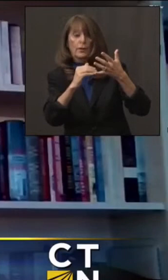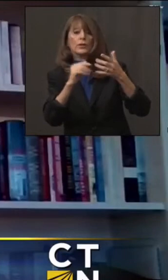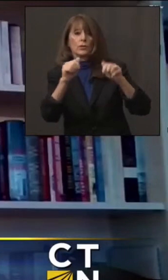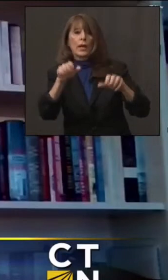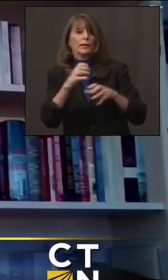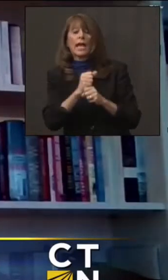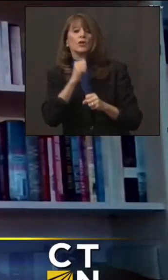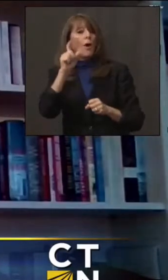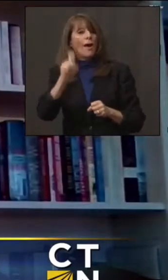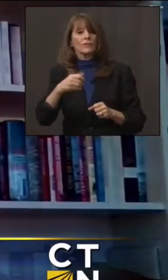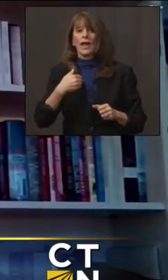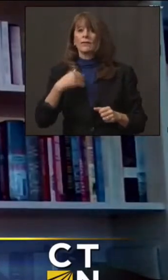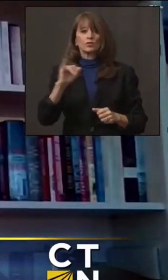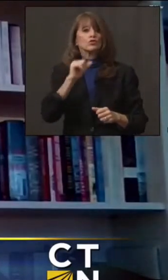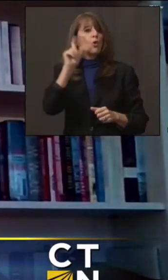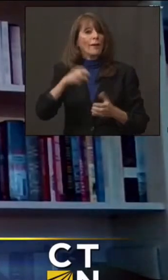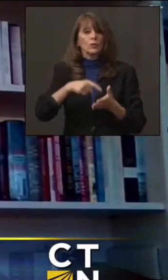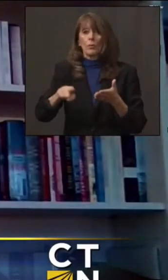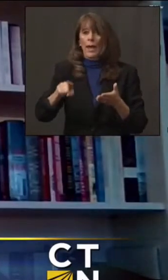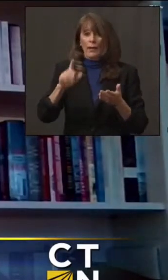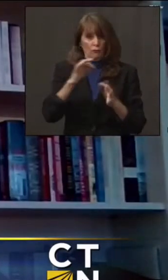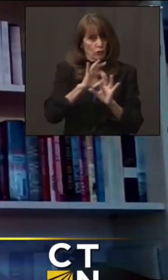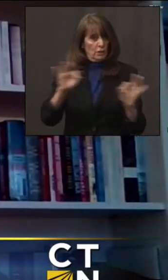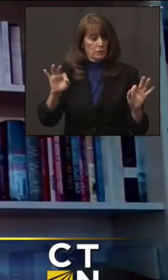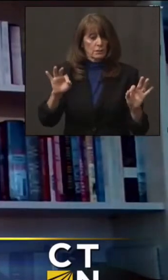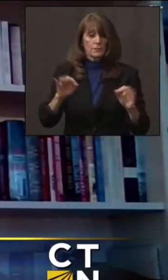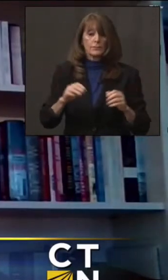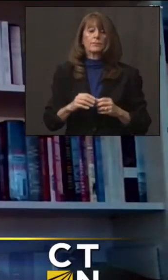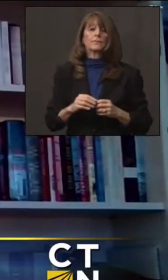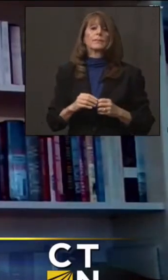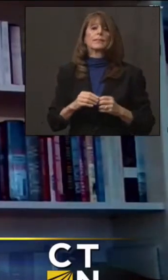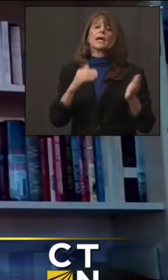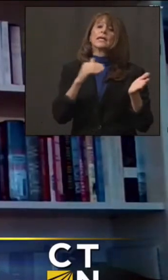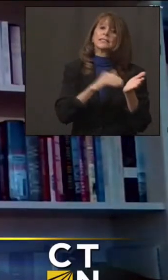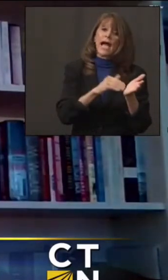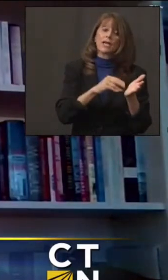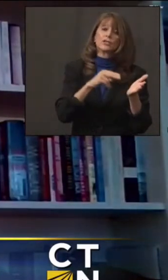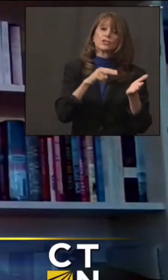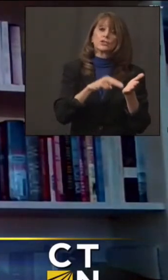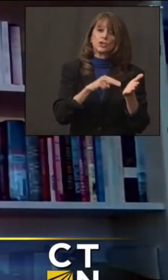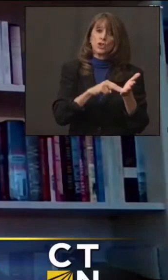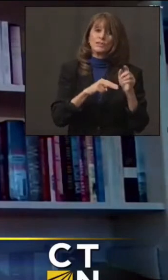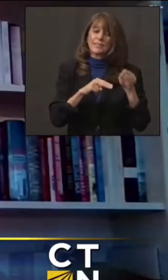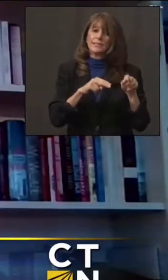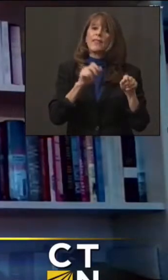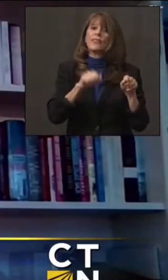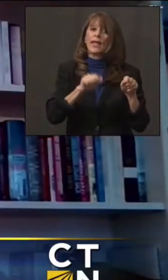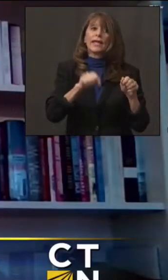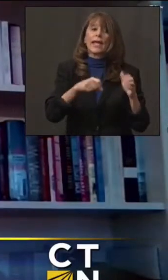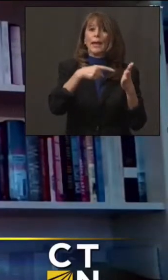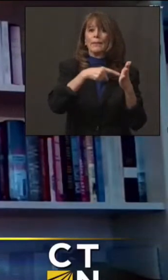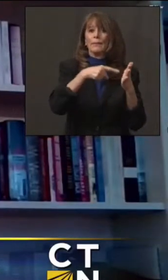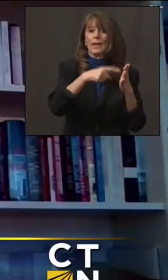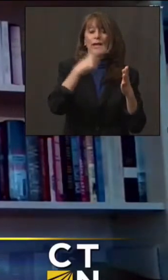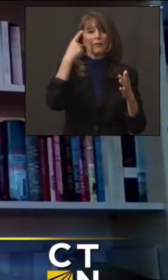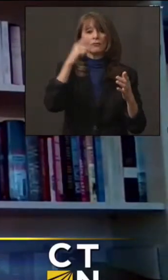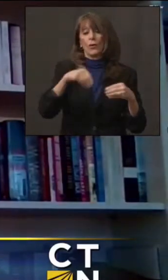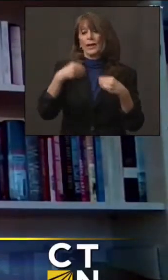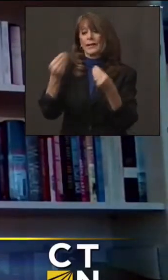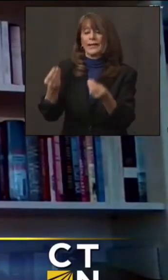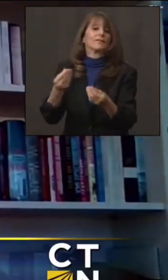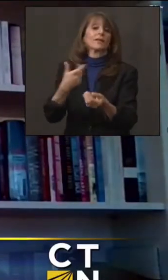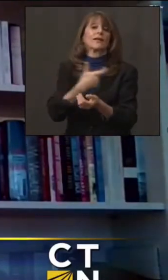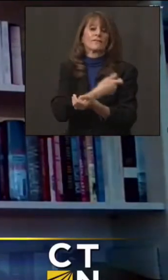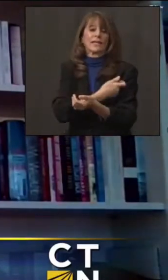is that vaccinators who are healthcare providers will be able to bill insurance for the vaccine administration